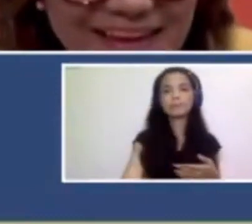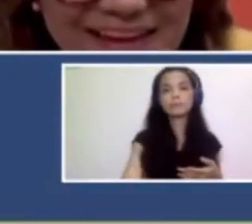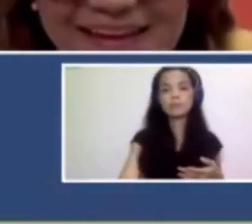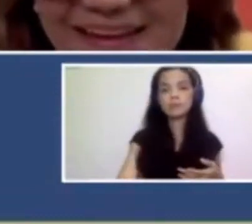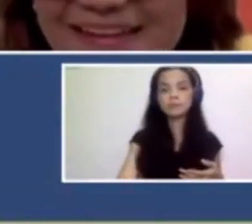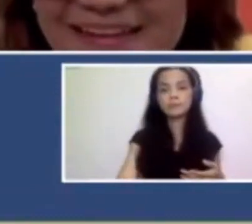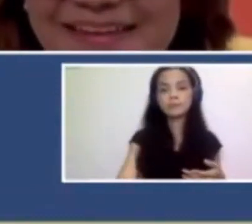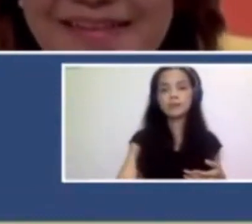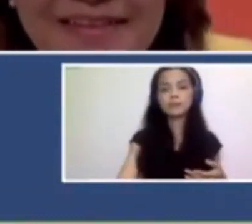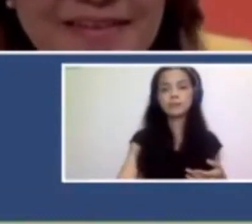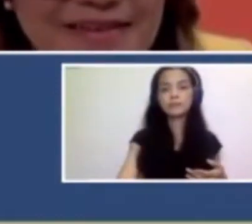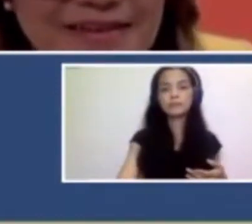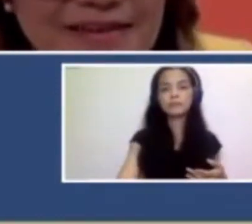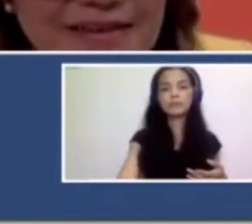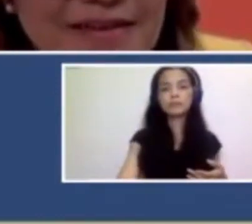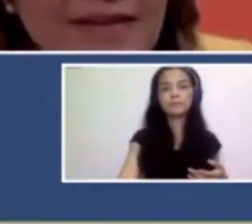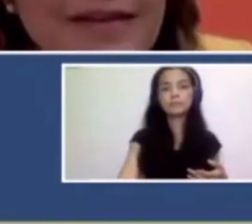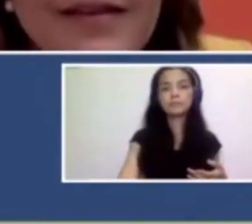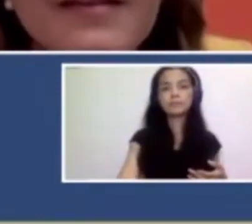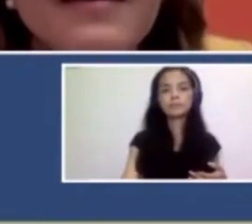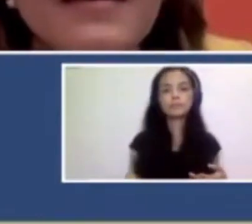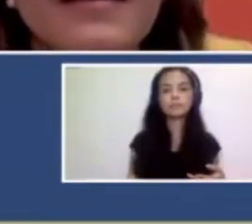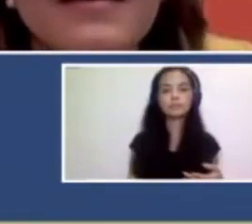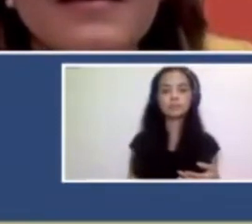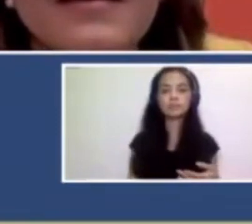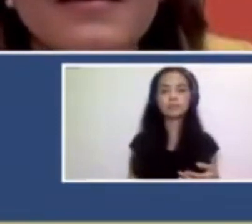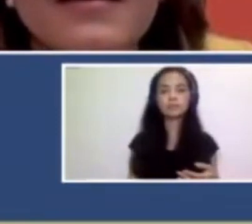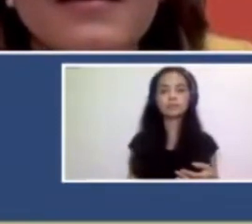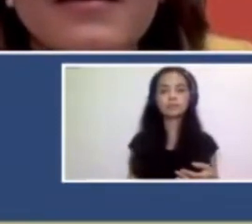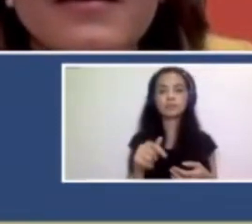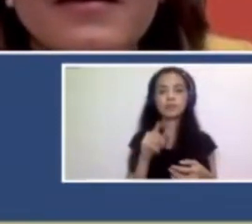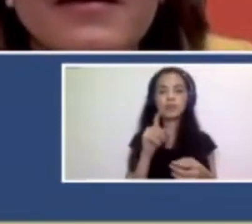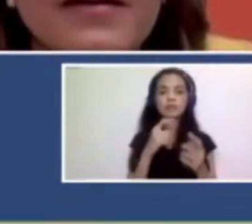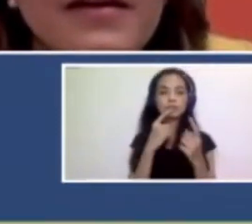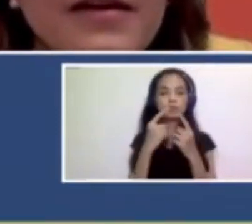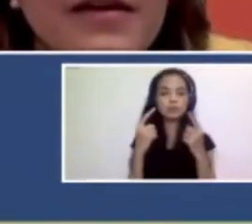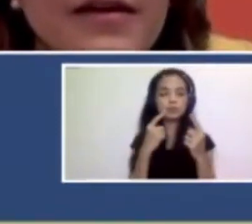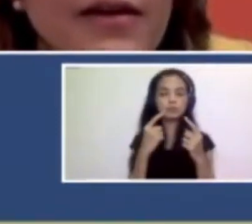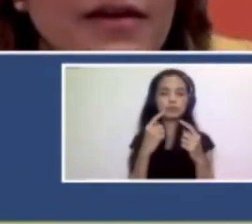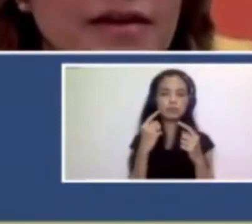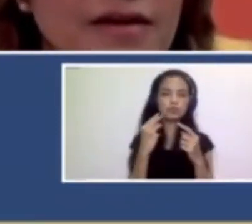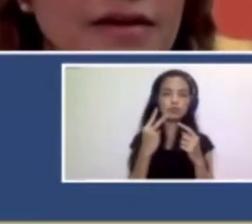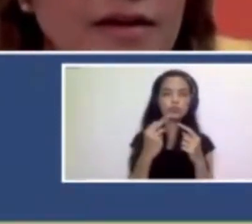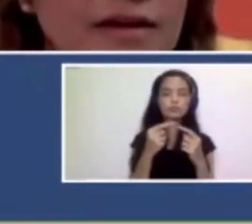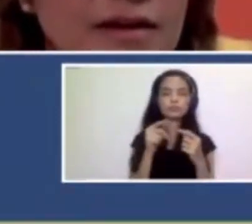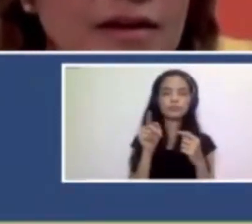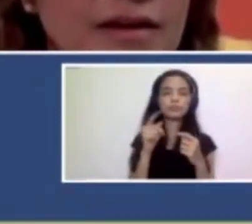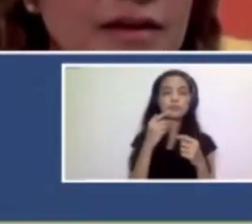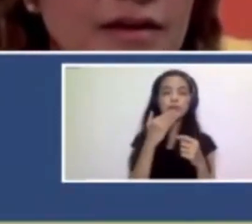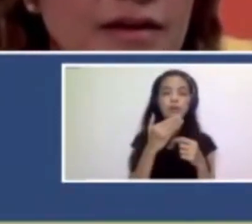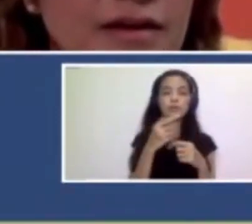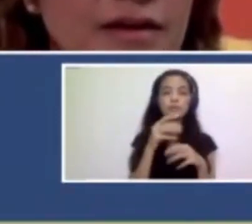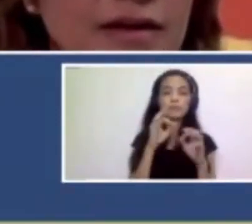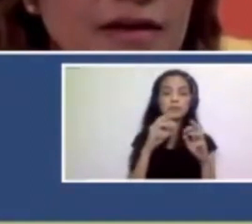she thinks it is timely and should be discussed intensely. So he or she asks, when you conducted